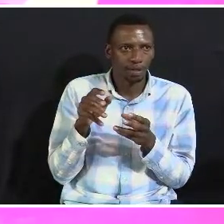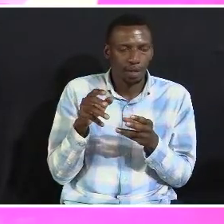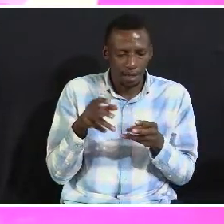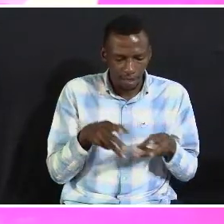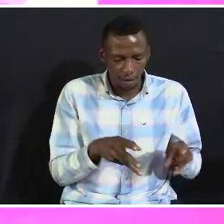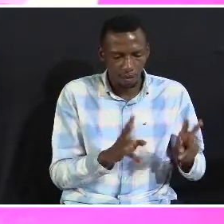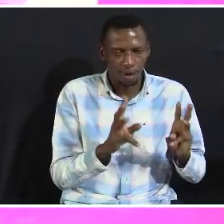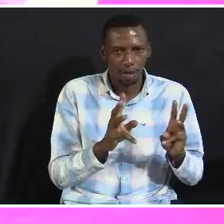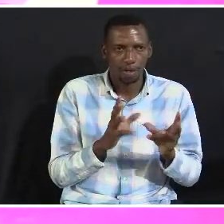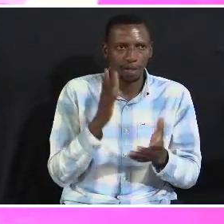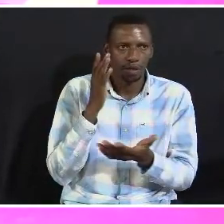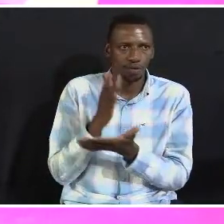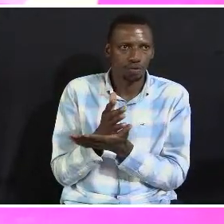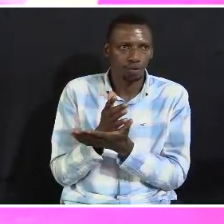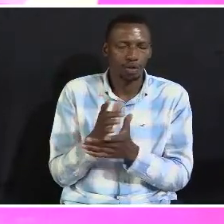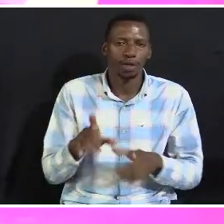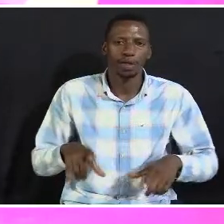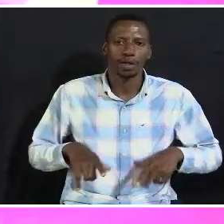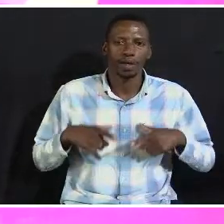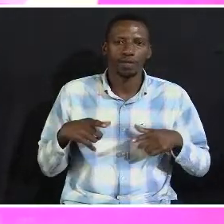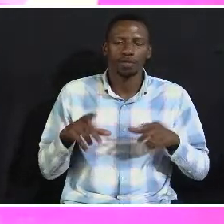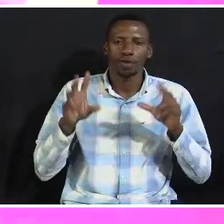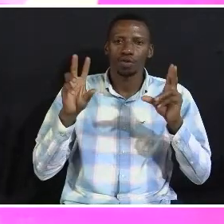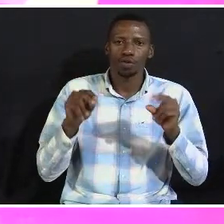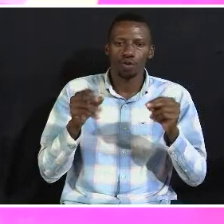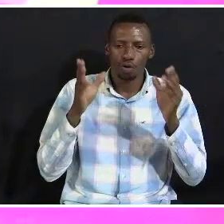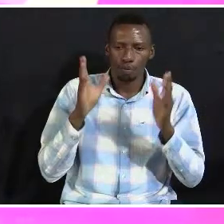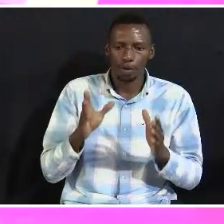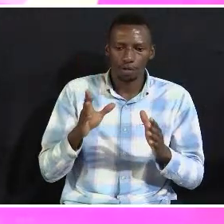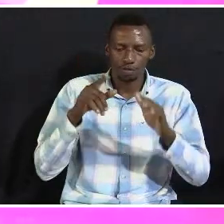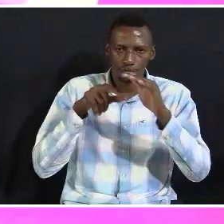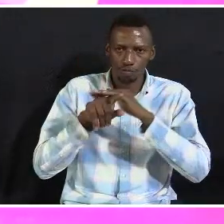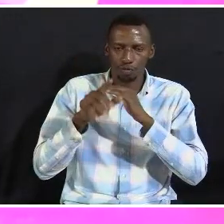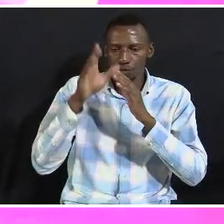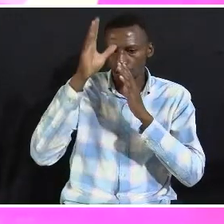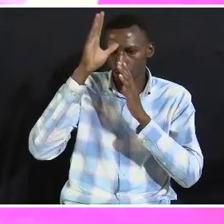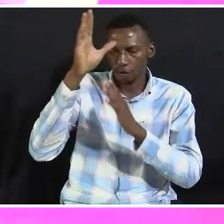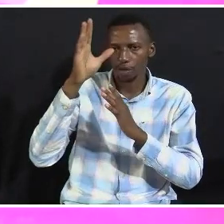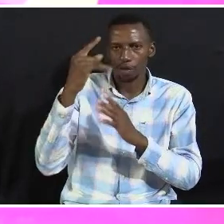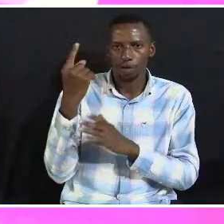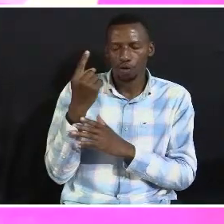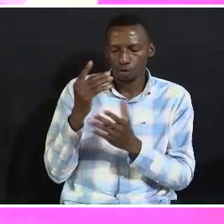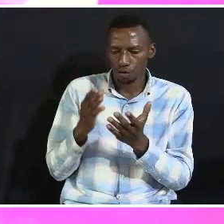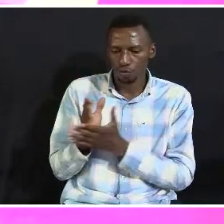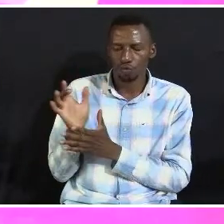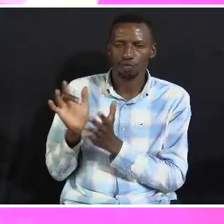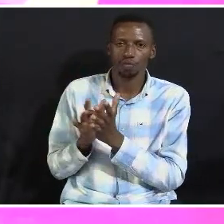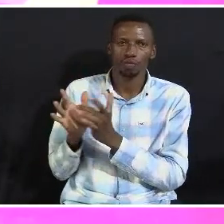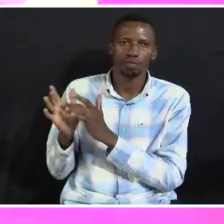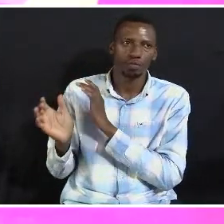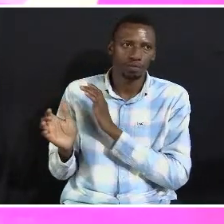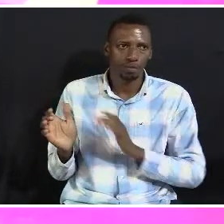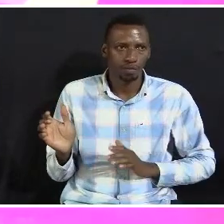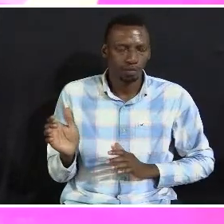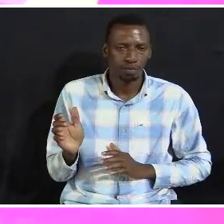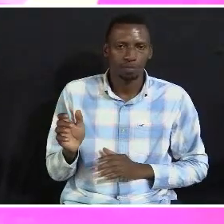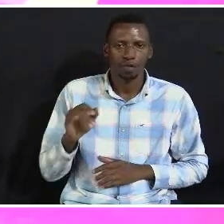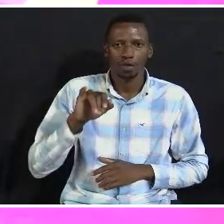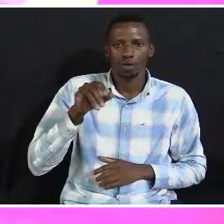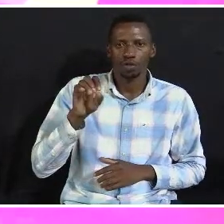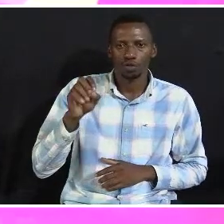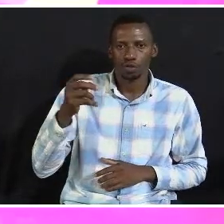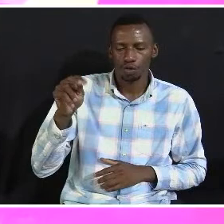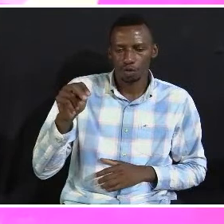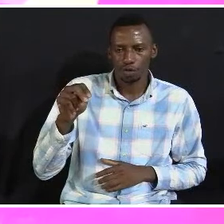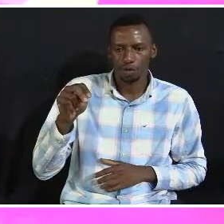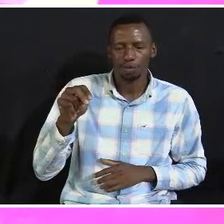life. No one comes to the Father except through me. John 14 verses 6. Where is